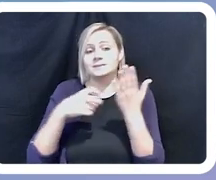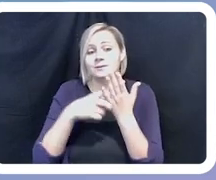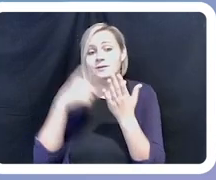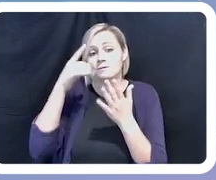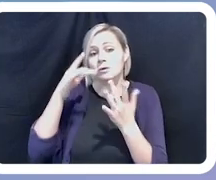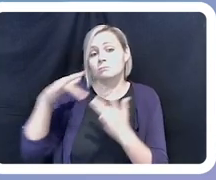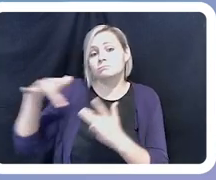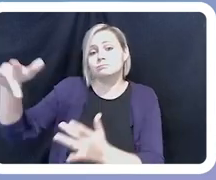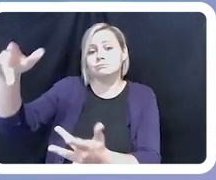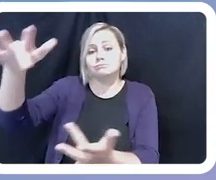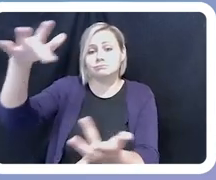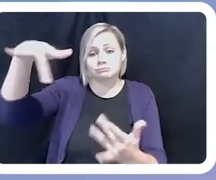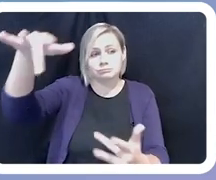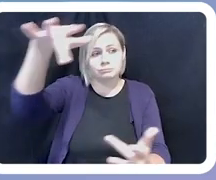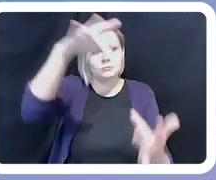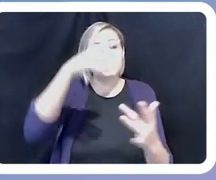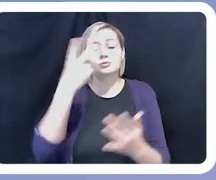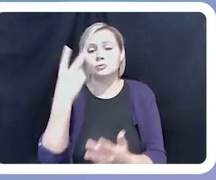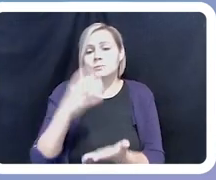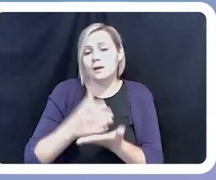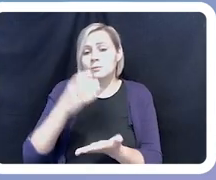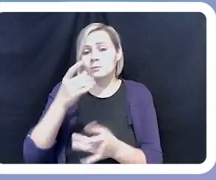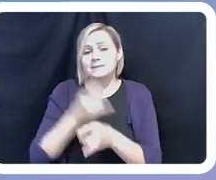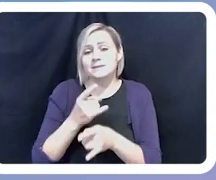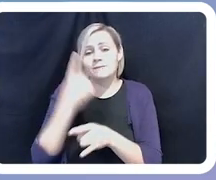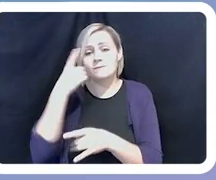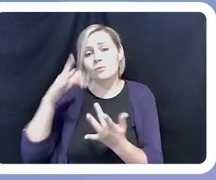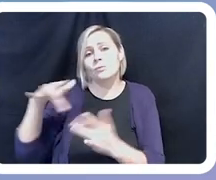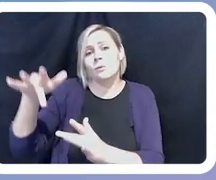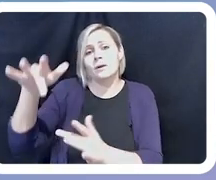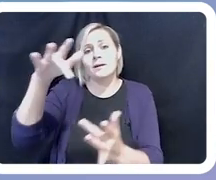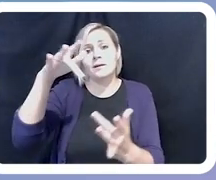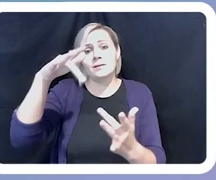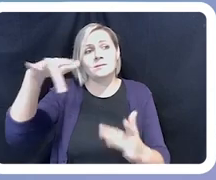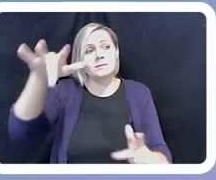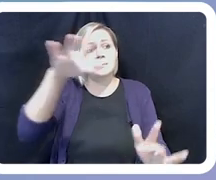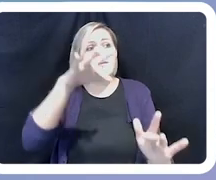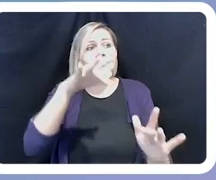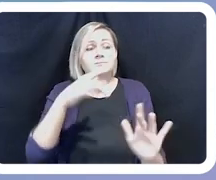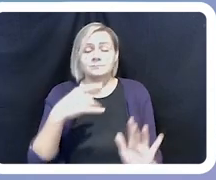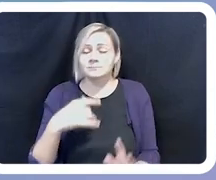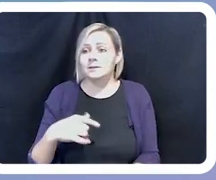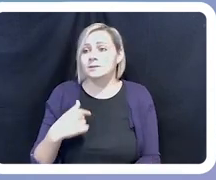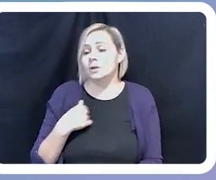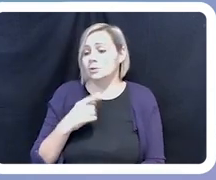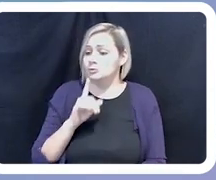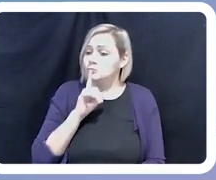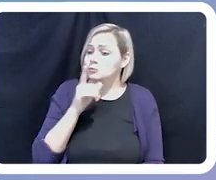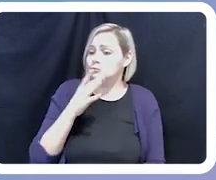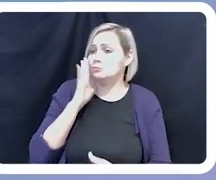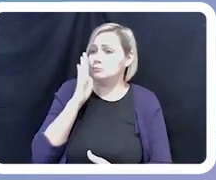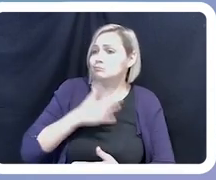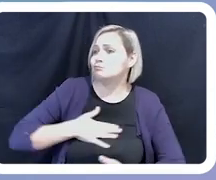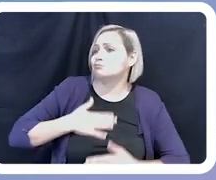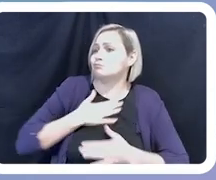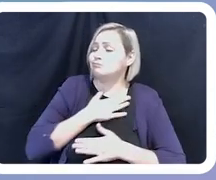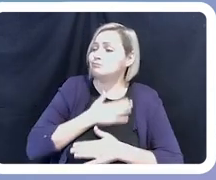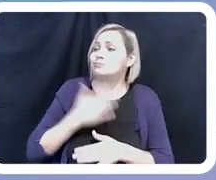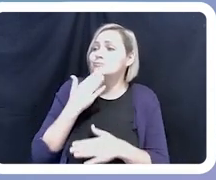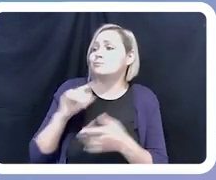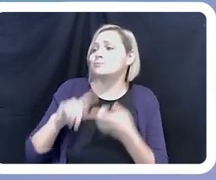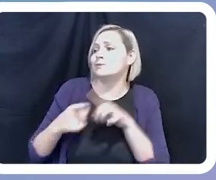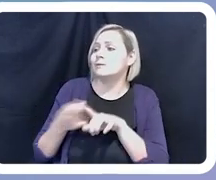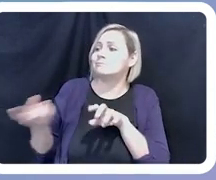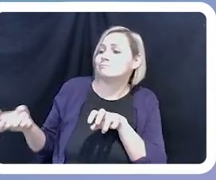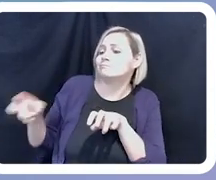My ticket for the long way round, dope on a whiskey for the way, and I sure would